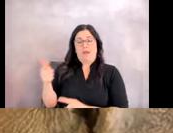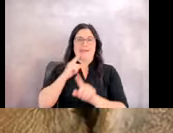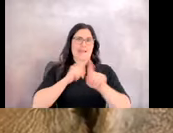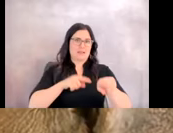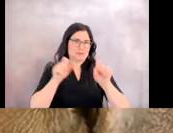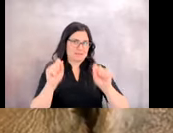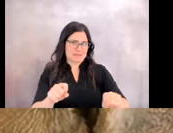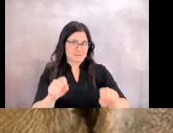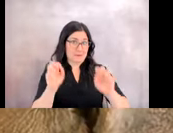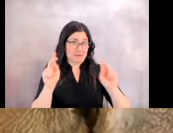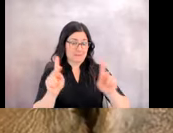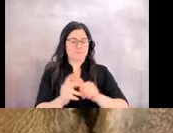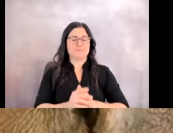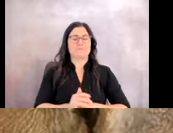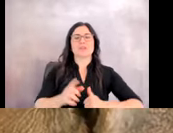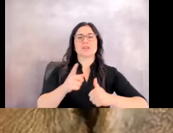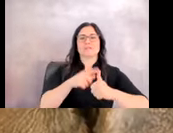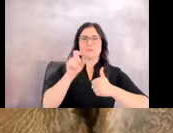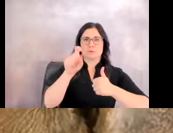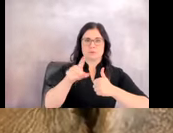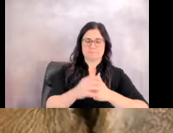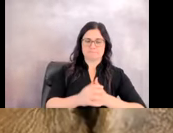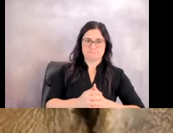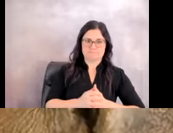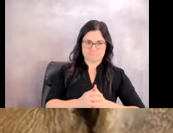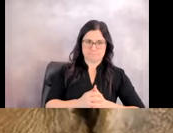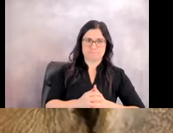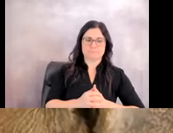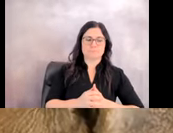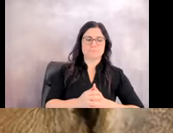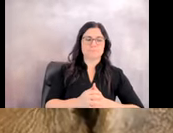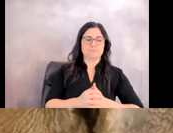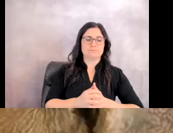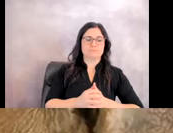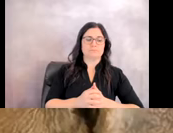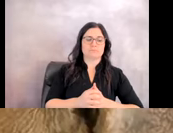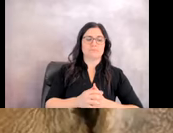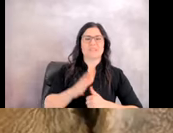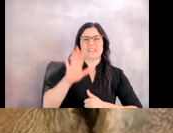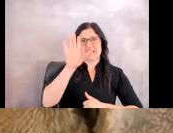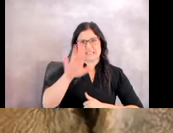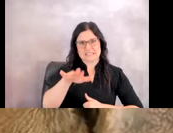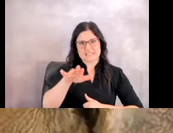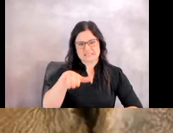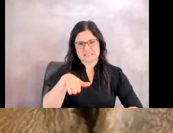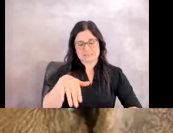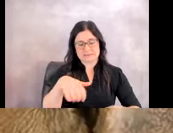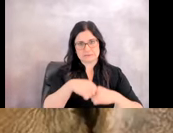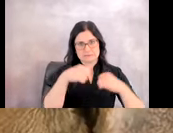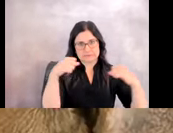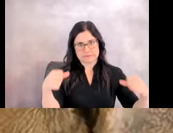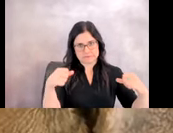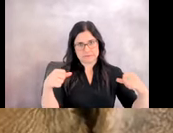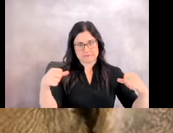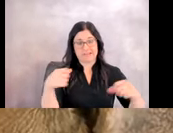them. And the first one was, and by the way, full disclosure, none of these came